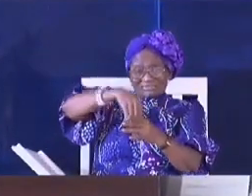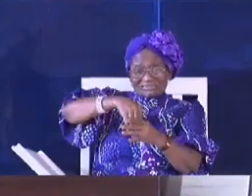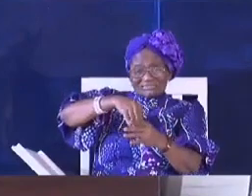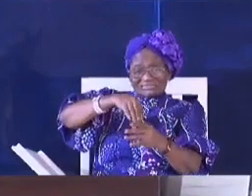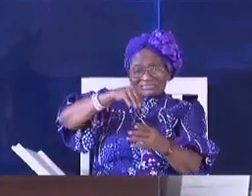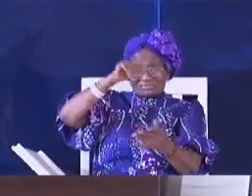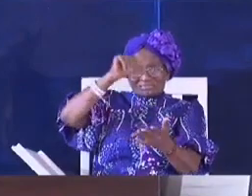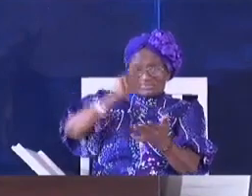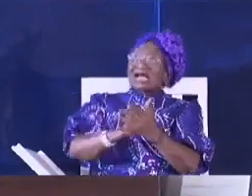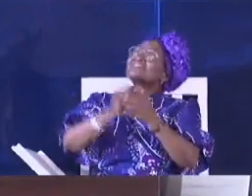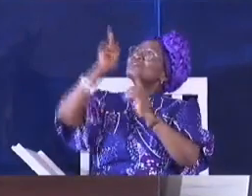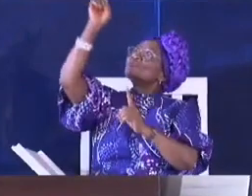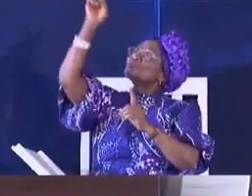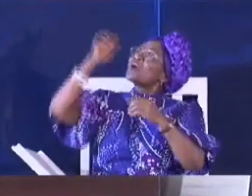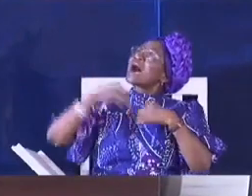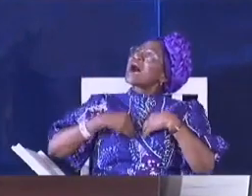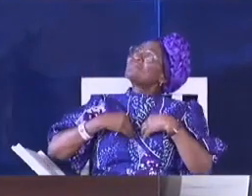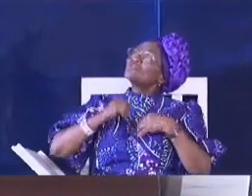that you have not planted